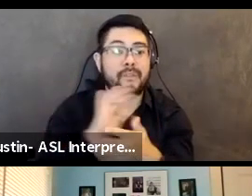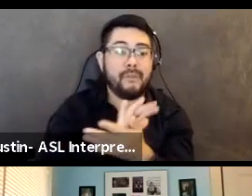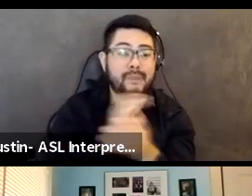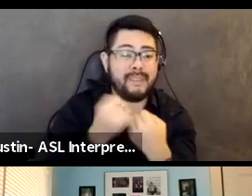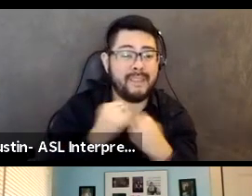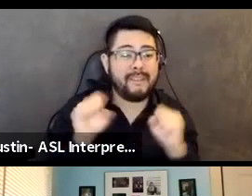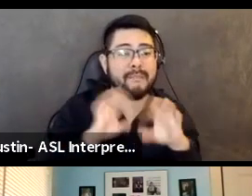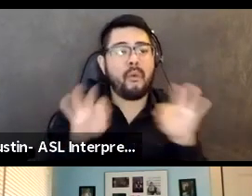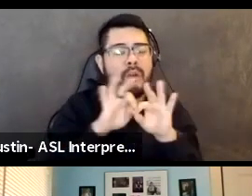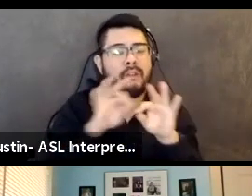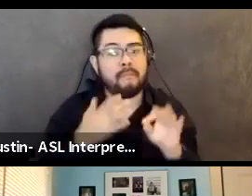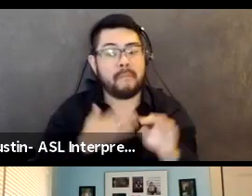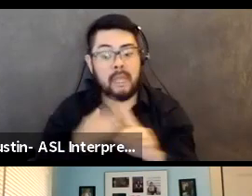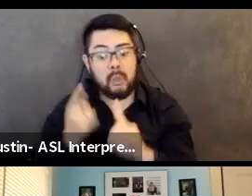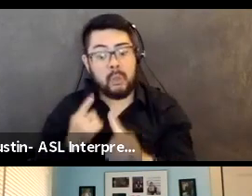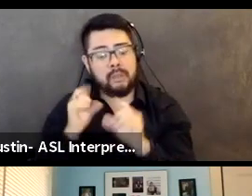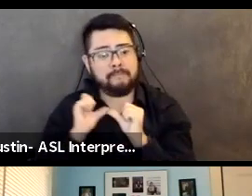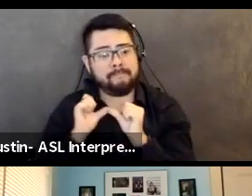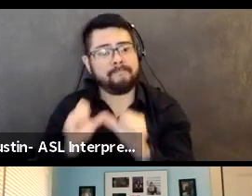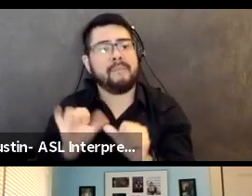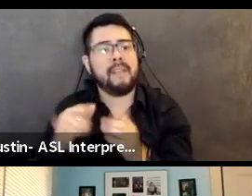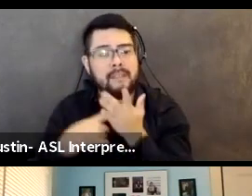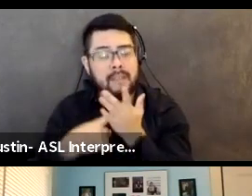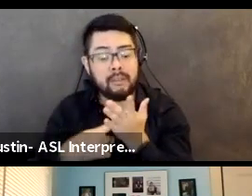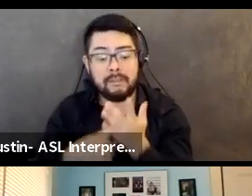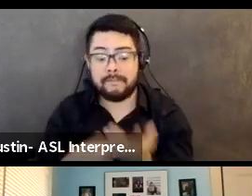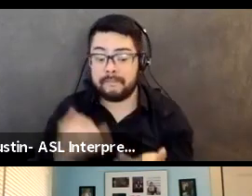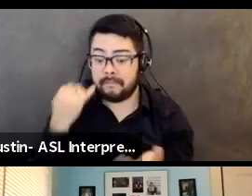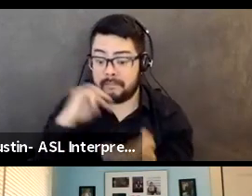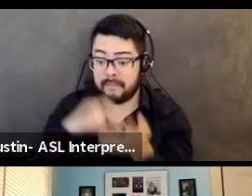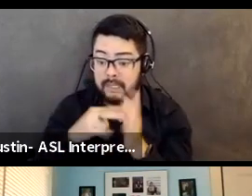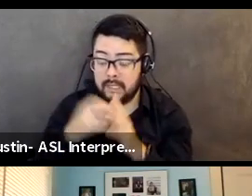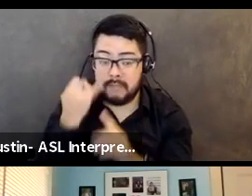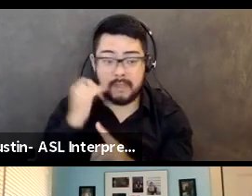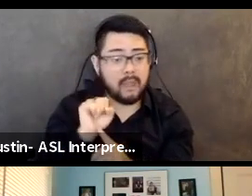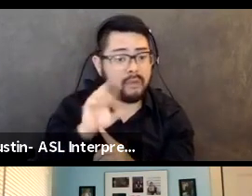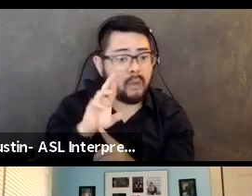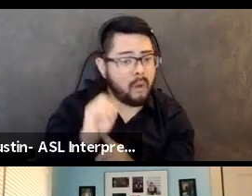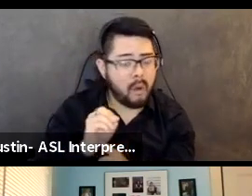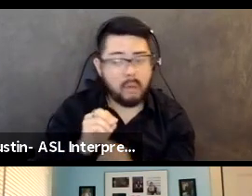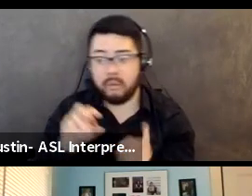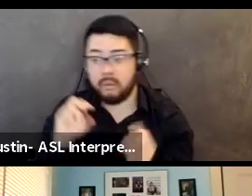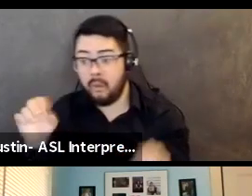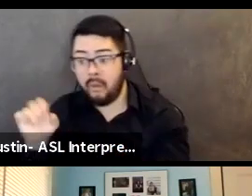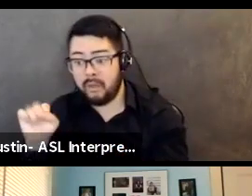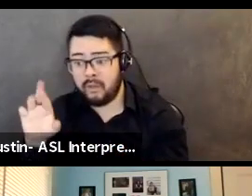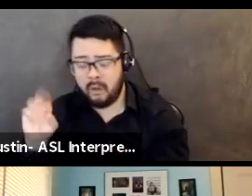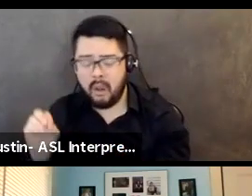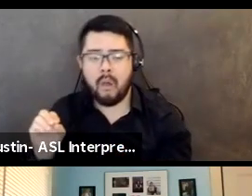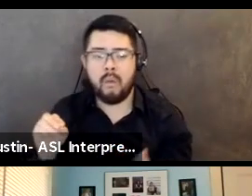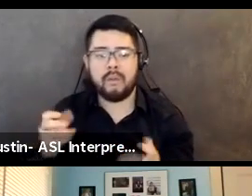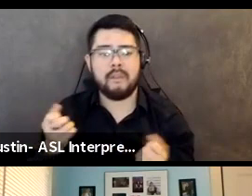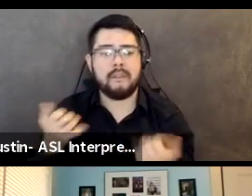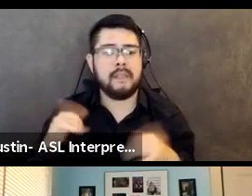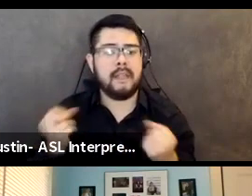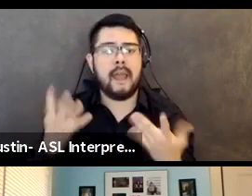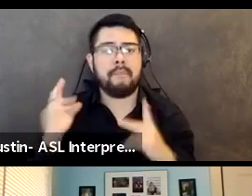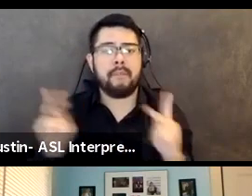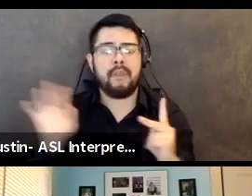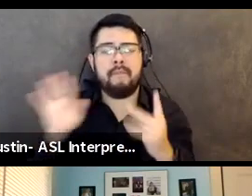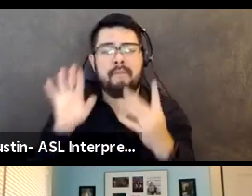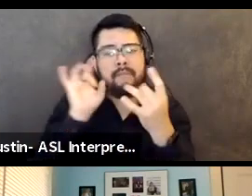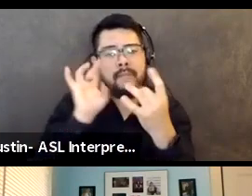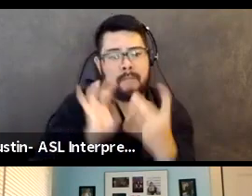going and whether or not it's an sro at the school or not this has gotten a lot of attention and